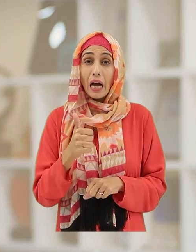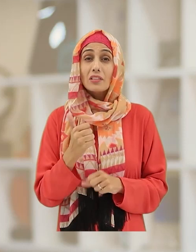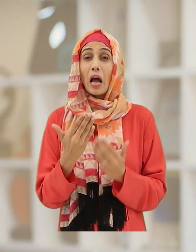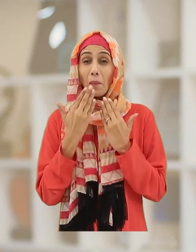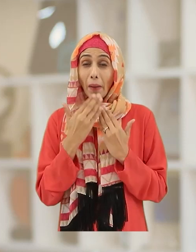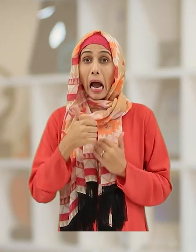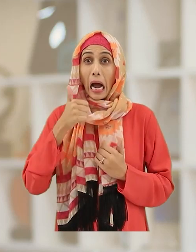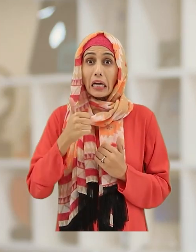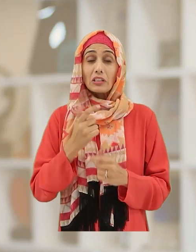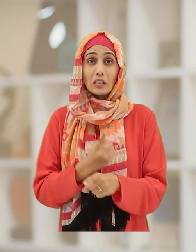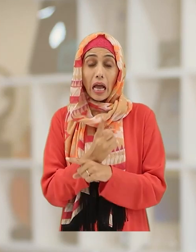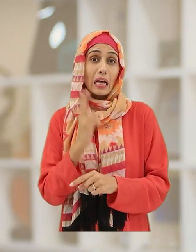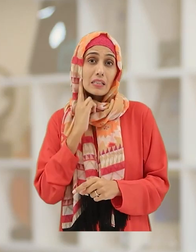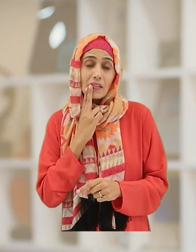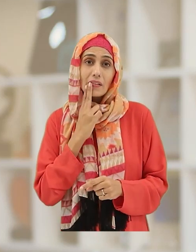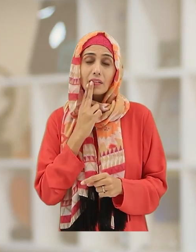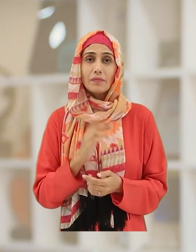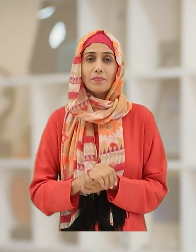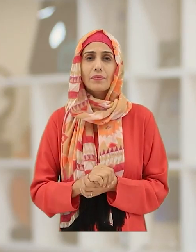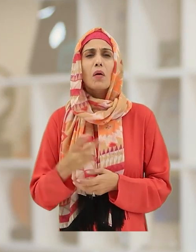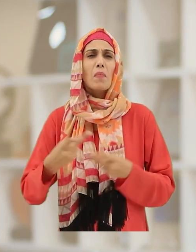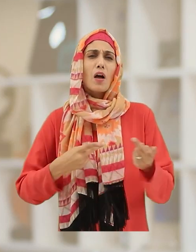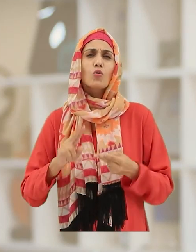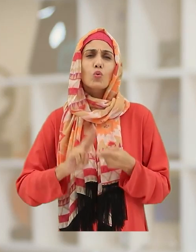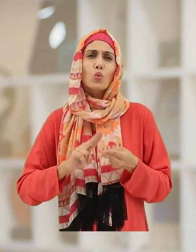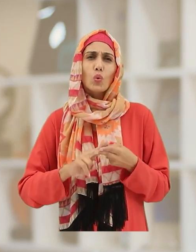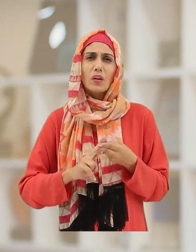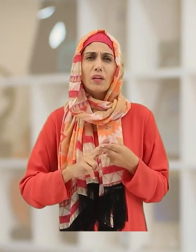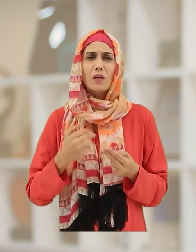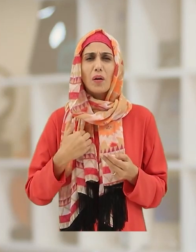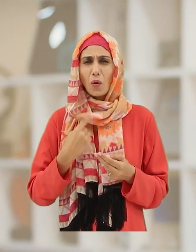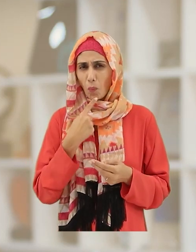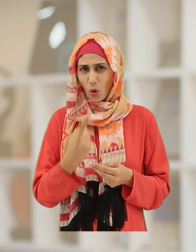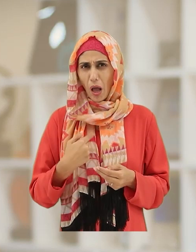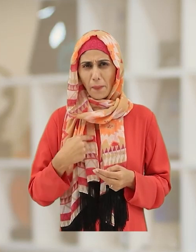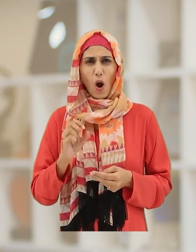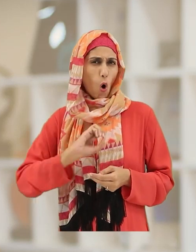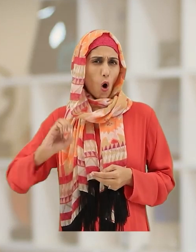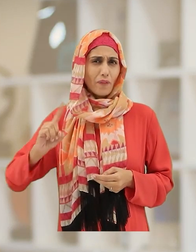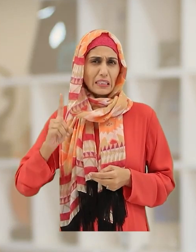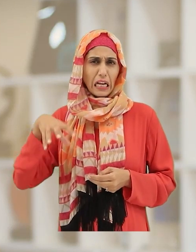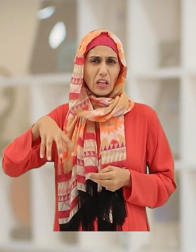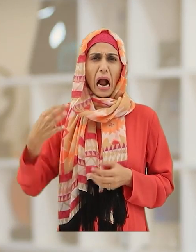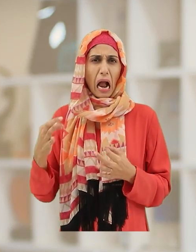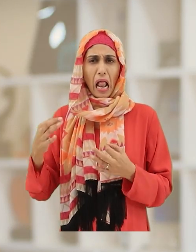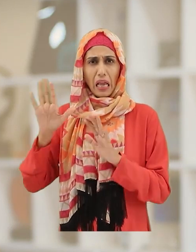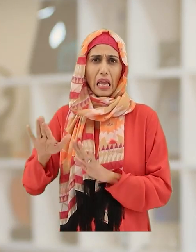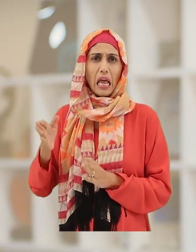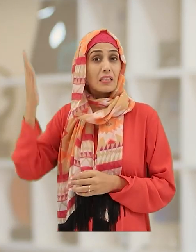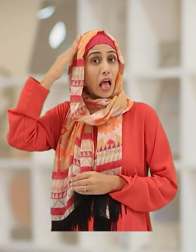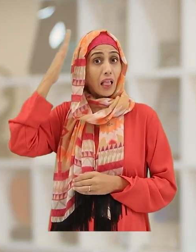time finding anything that was of any quality. And a business friend of ours whom we had met here said, look, I have an empty office